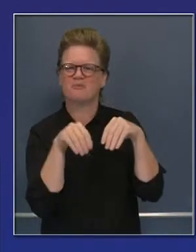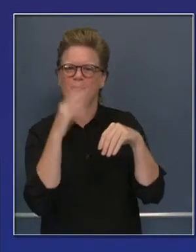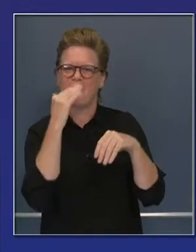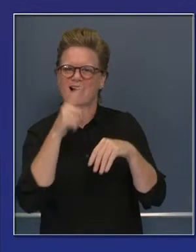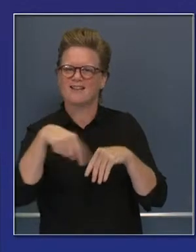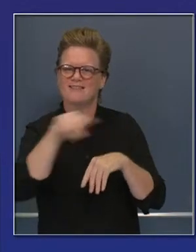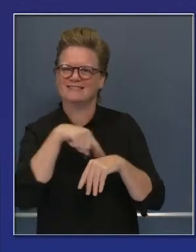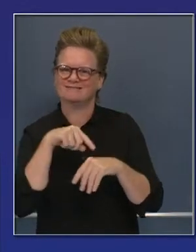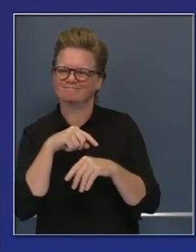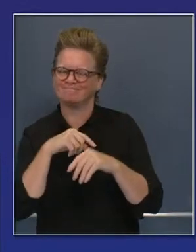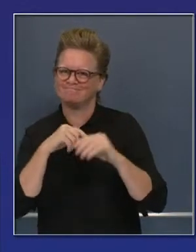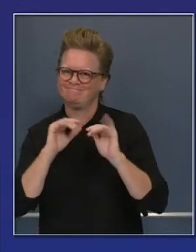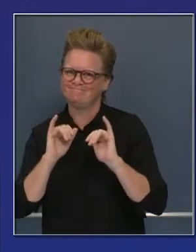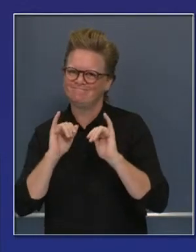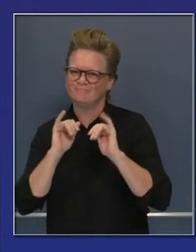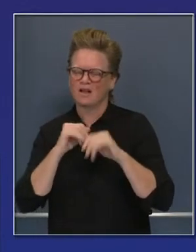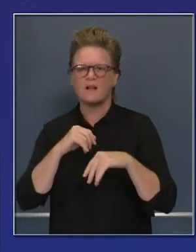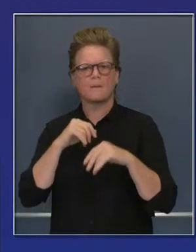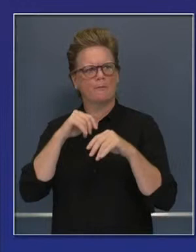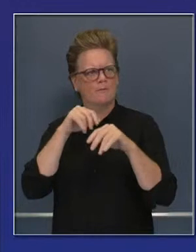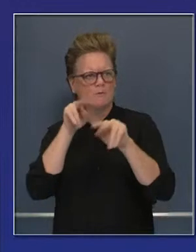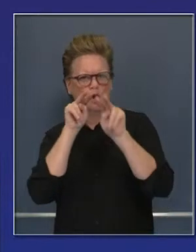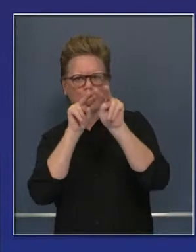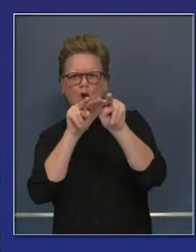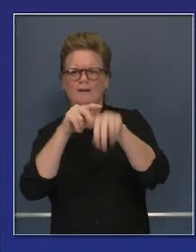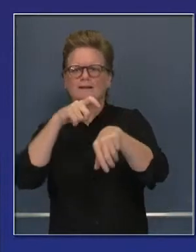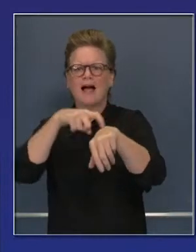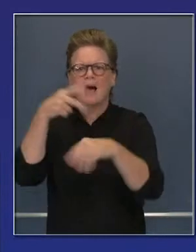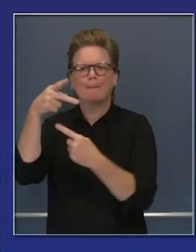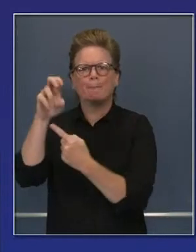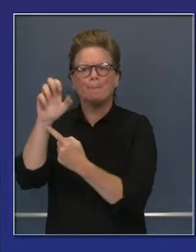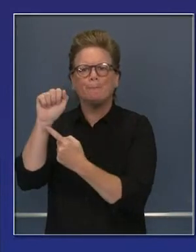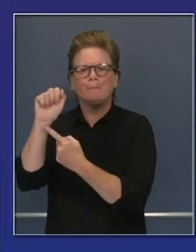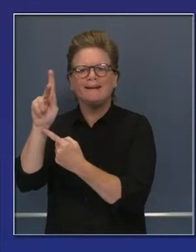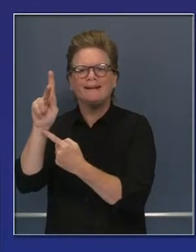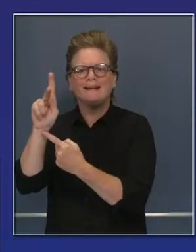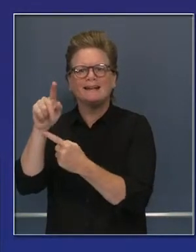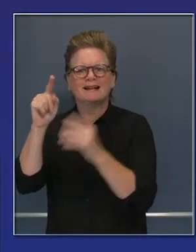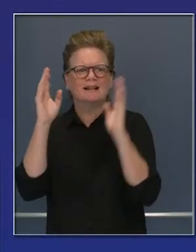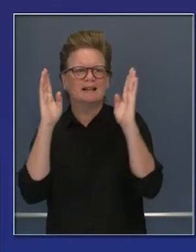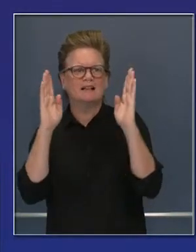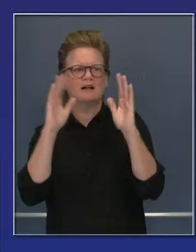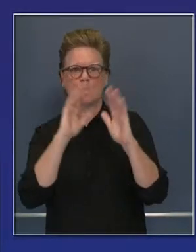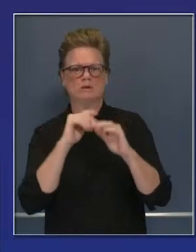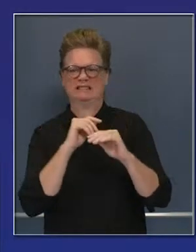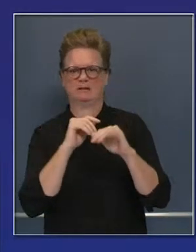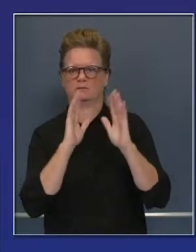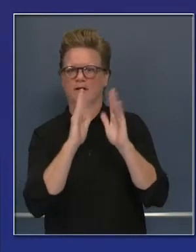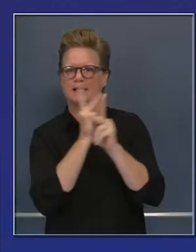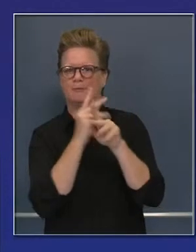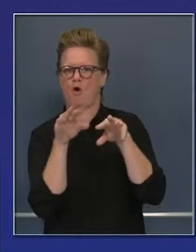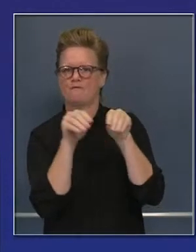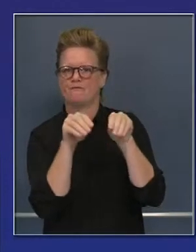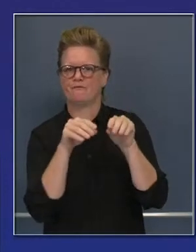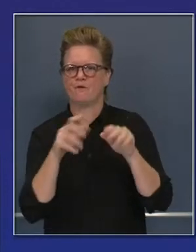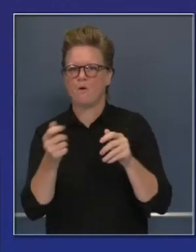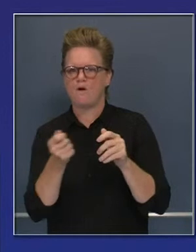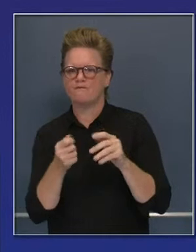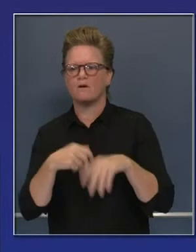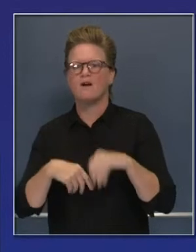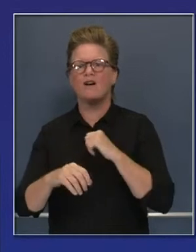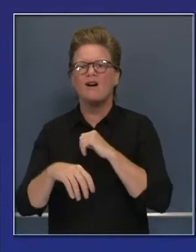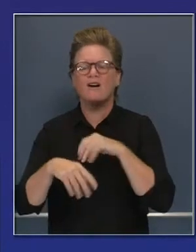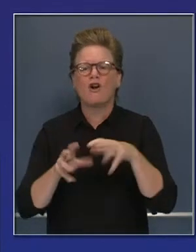usage. We put out information, PSAs, and other public pronouncements encouraging that